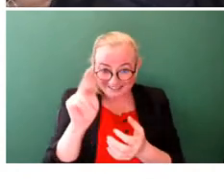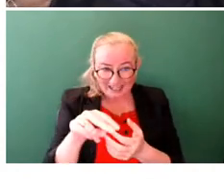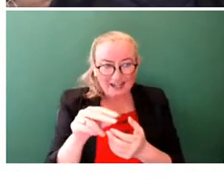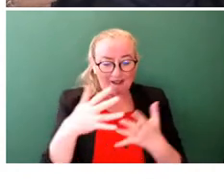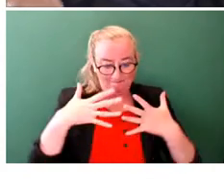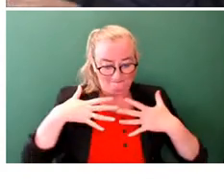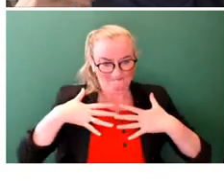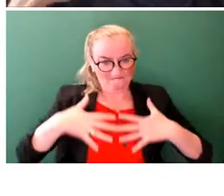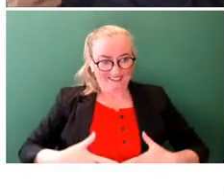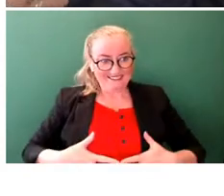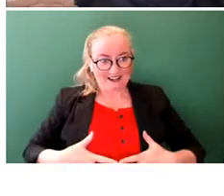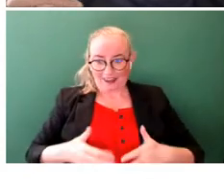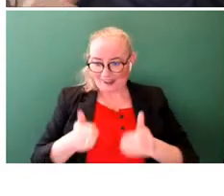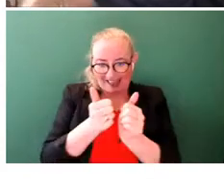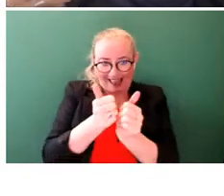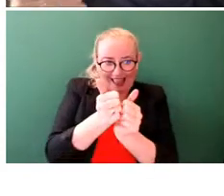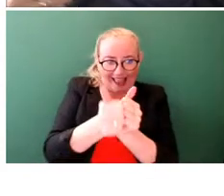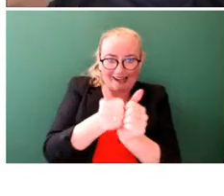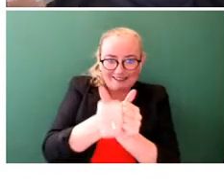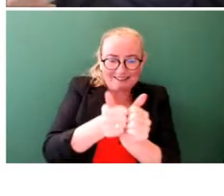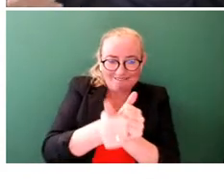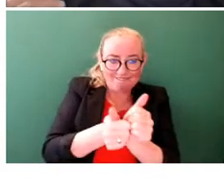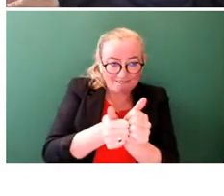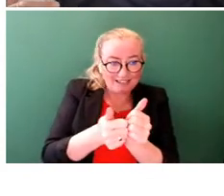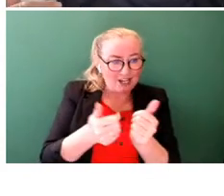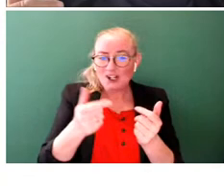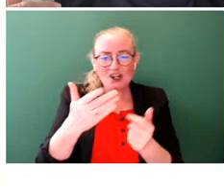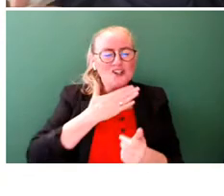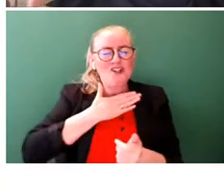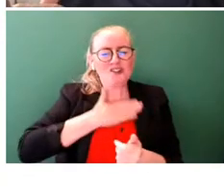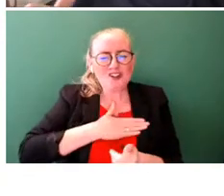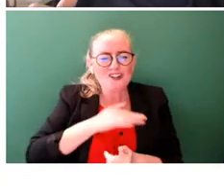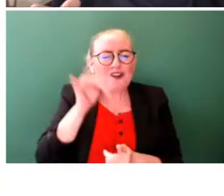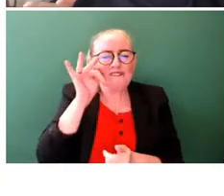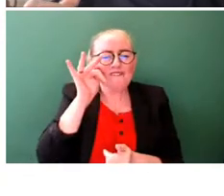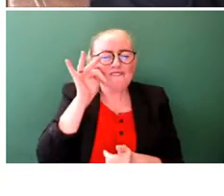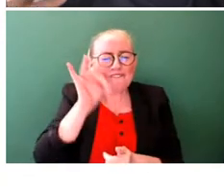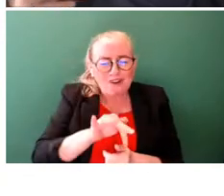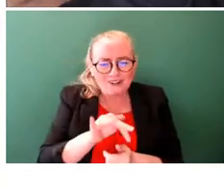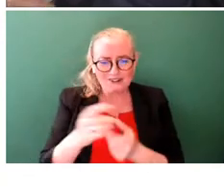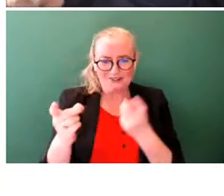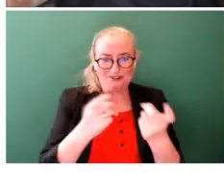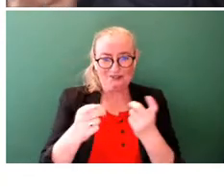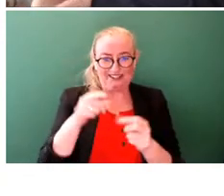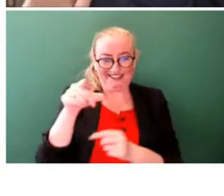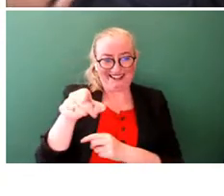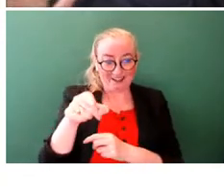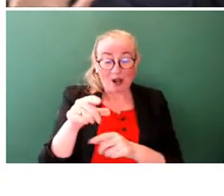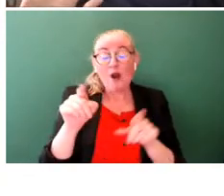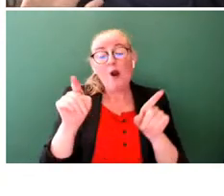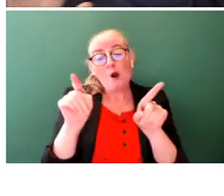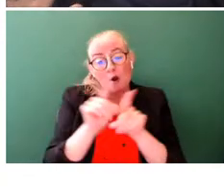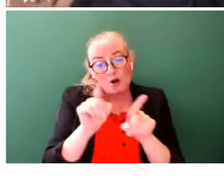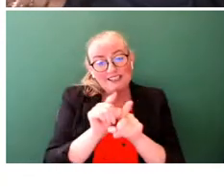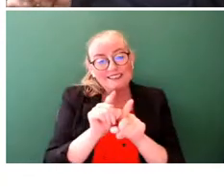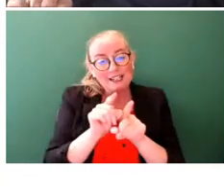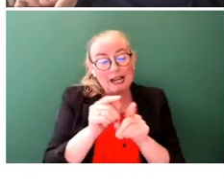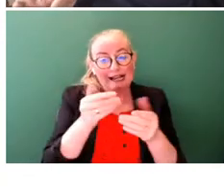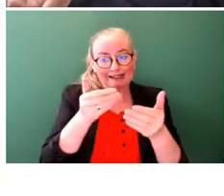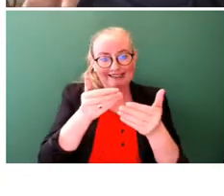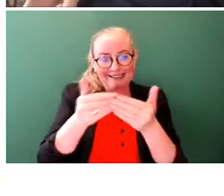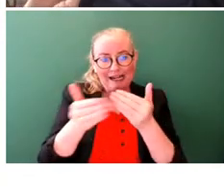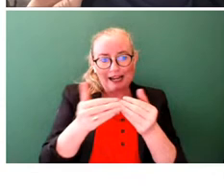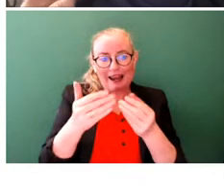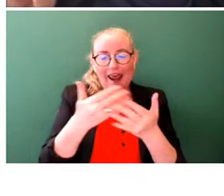physically active, and it's just a fun thing to do. And also, it tackles a lot of